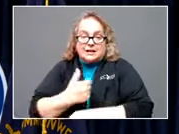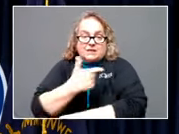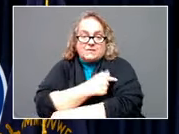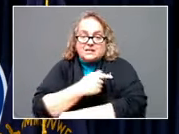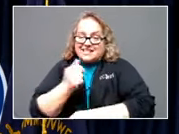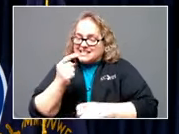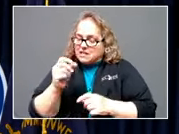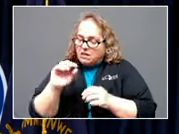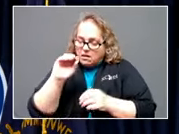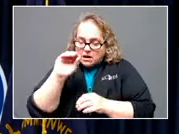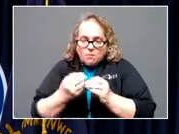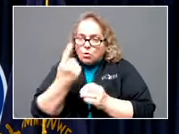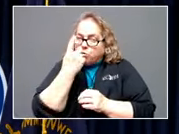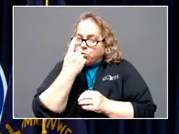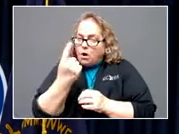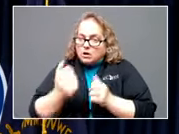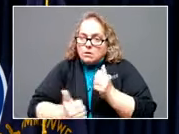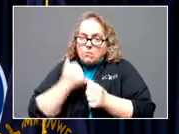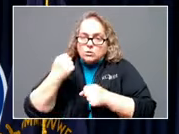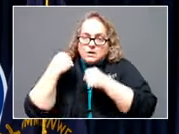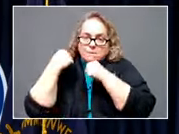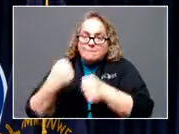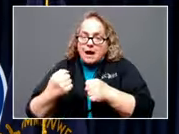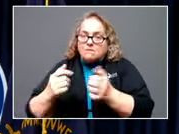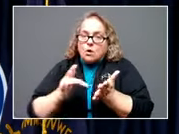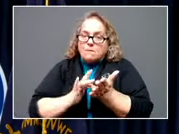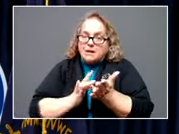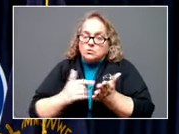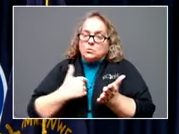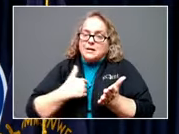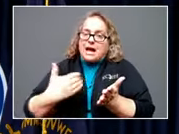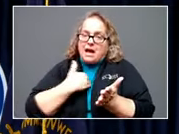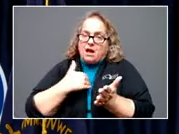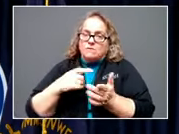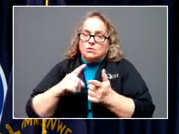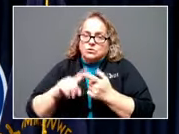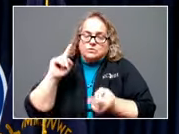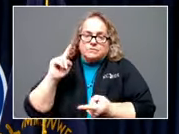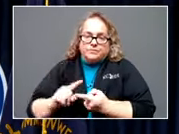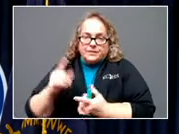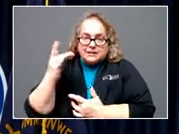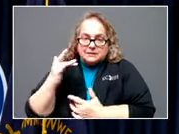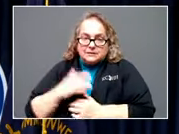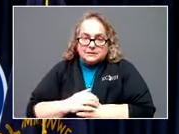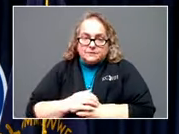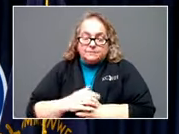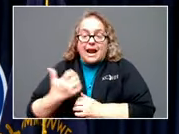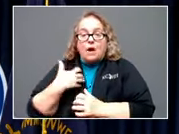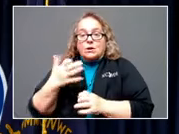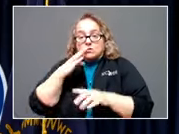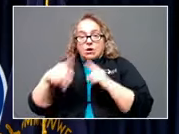powerful medication tool we have to minimize the harm of this disease. Now I'm going to talk about monoclonal antibodies. So unfortunately, 2 of the